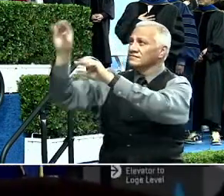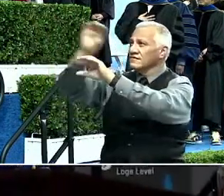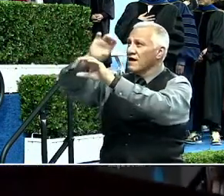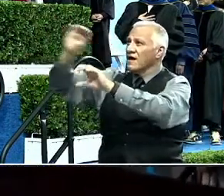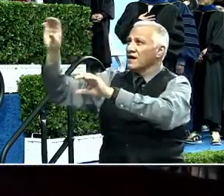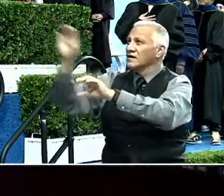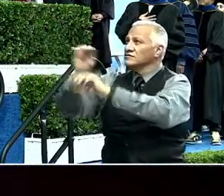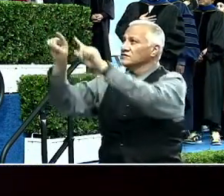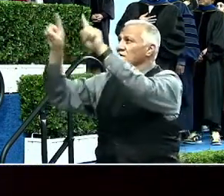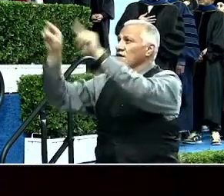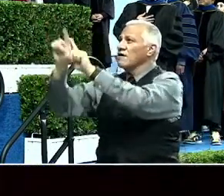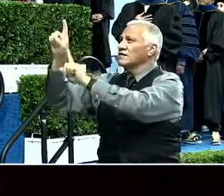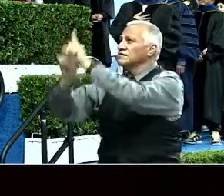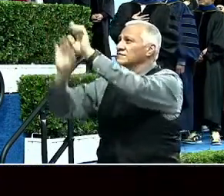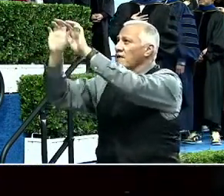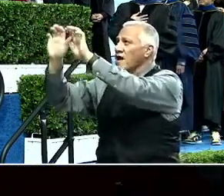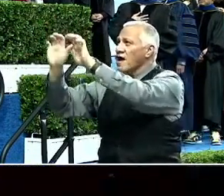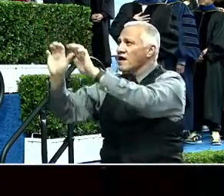does that